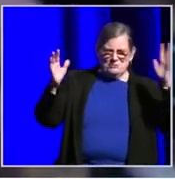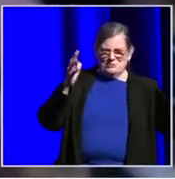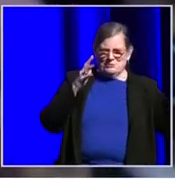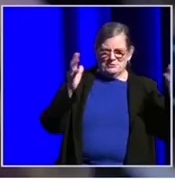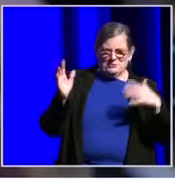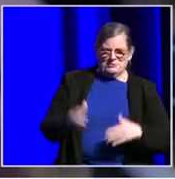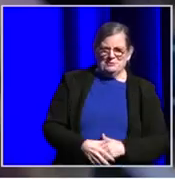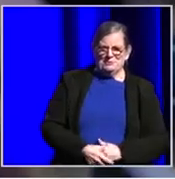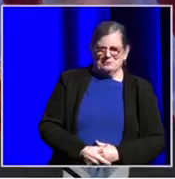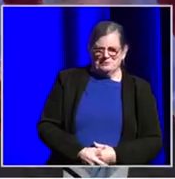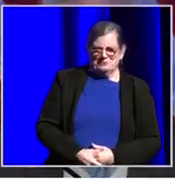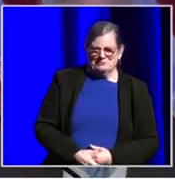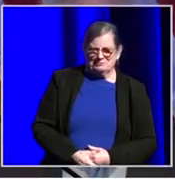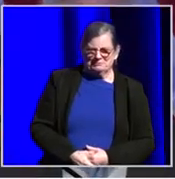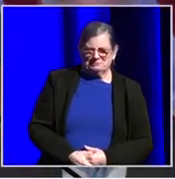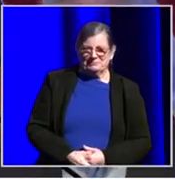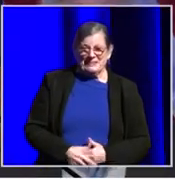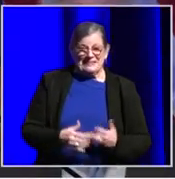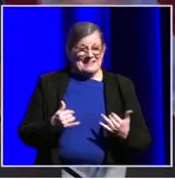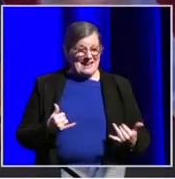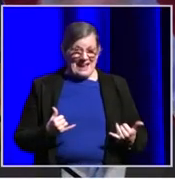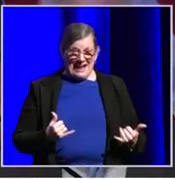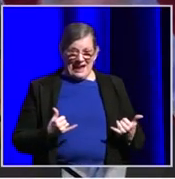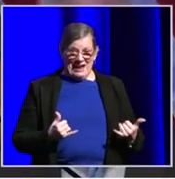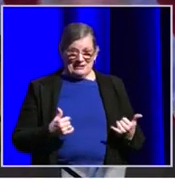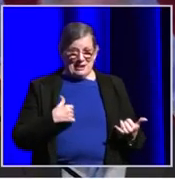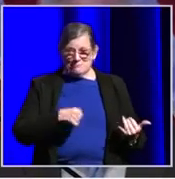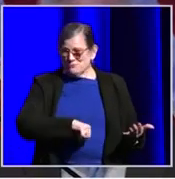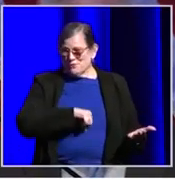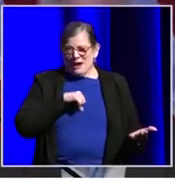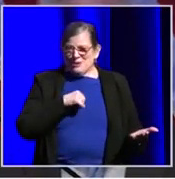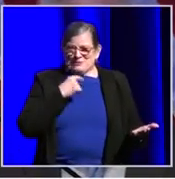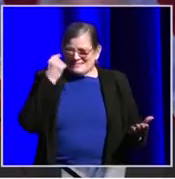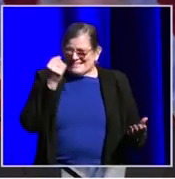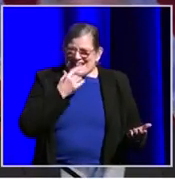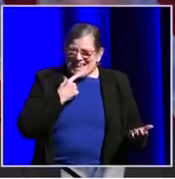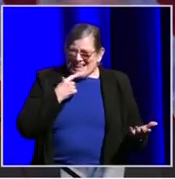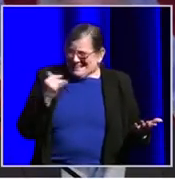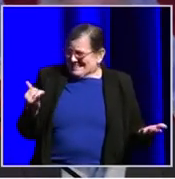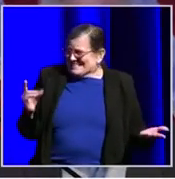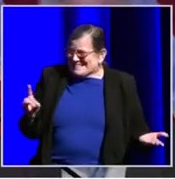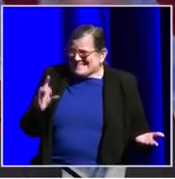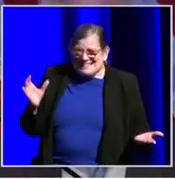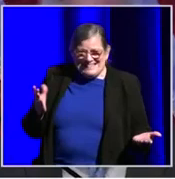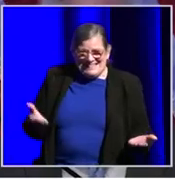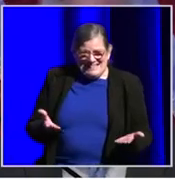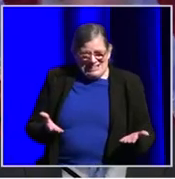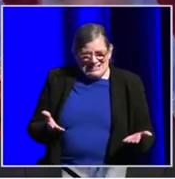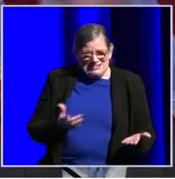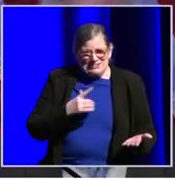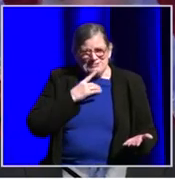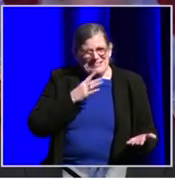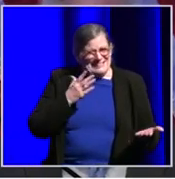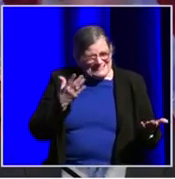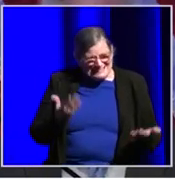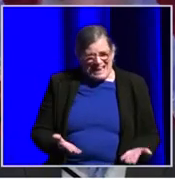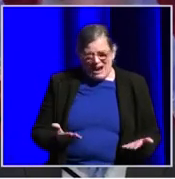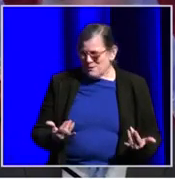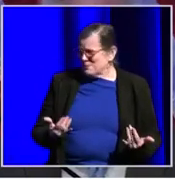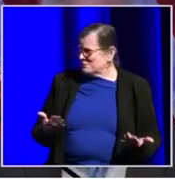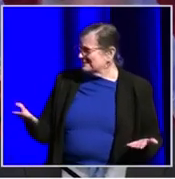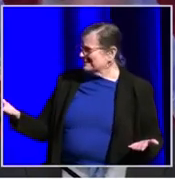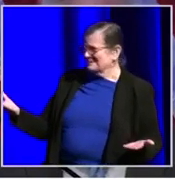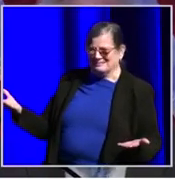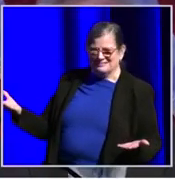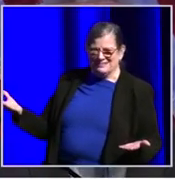And now I'm proud to say DC is hiring. We remember when Vince Lombardi said